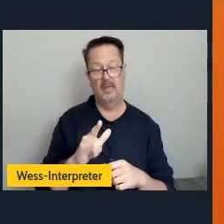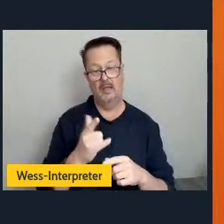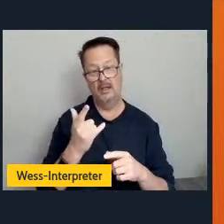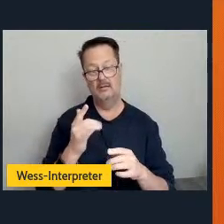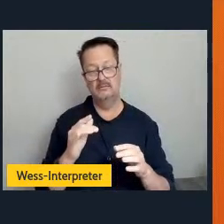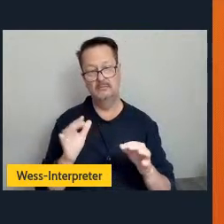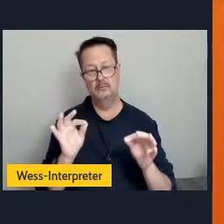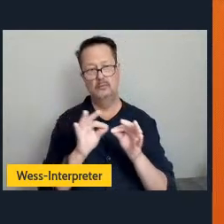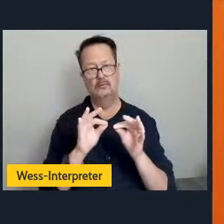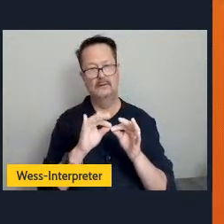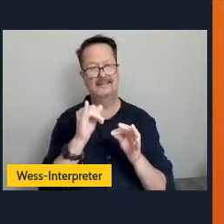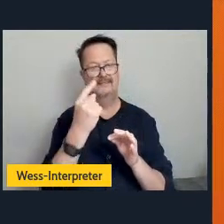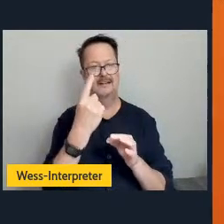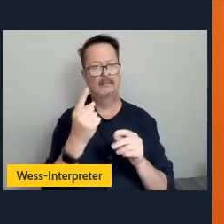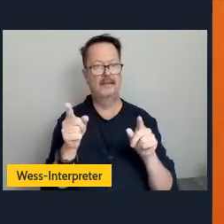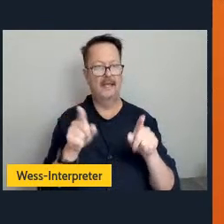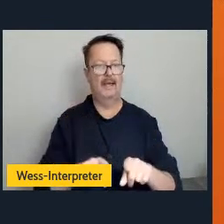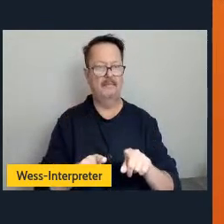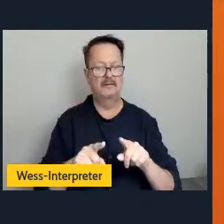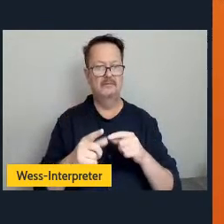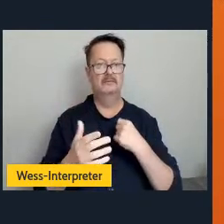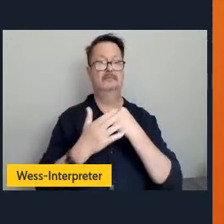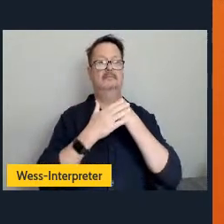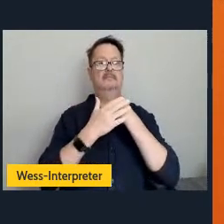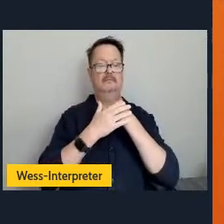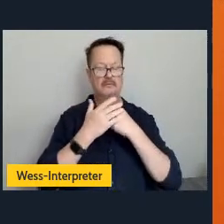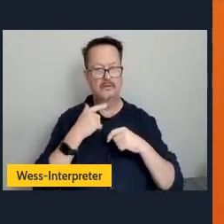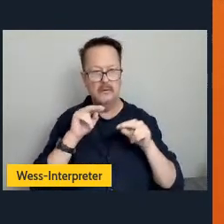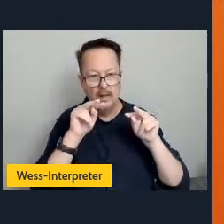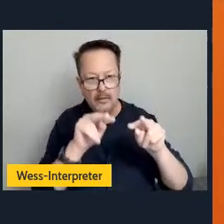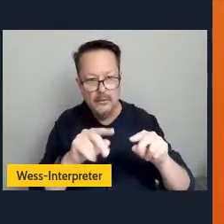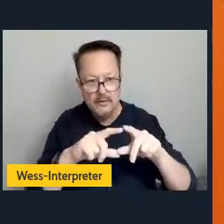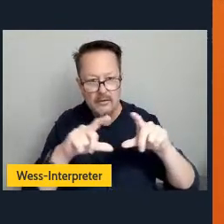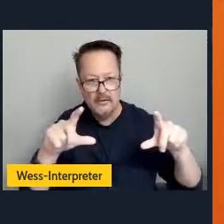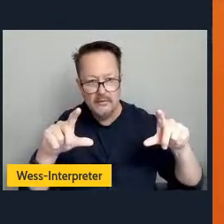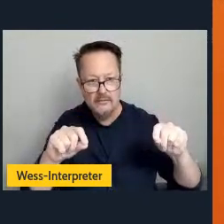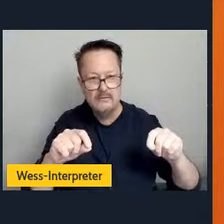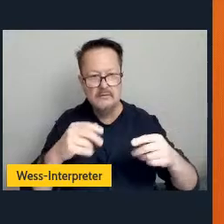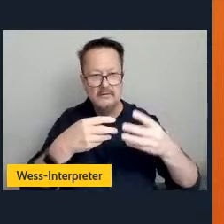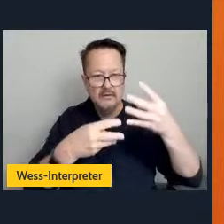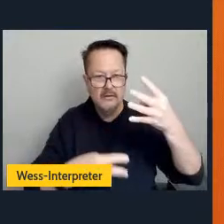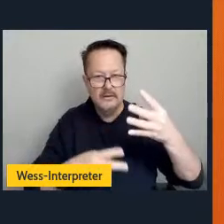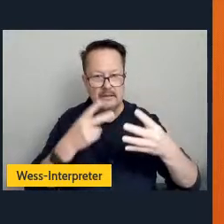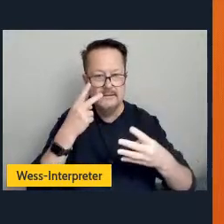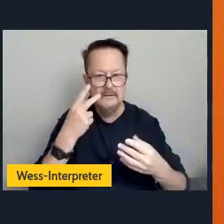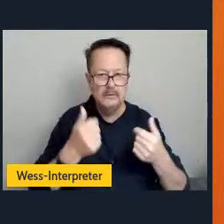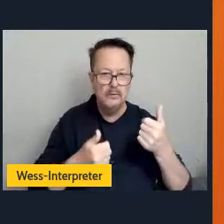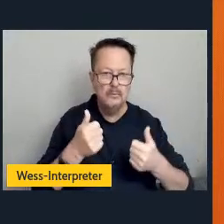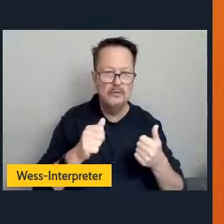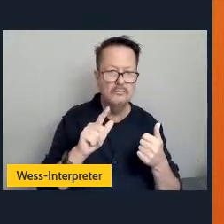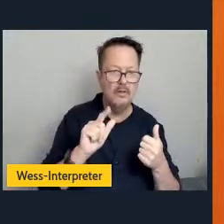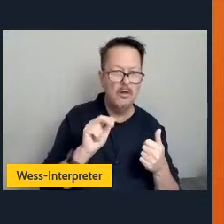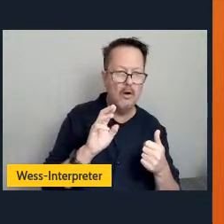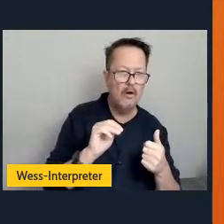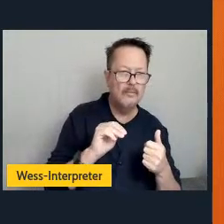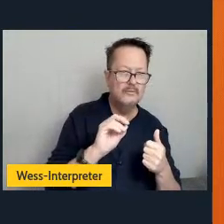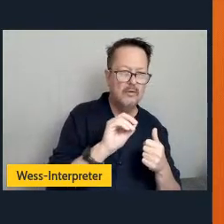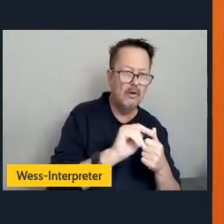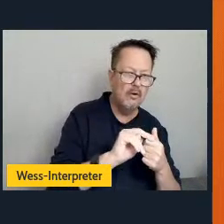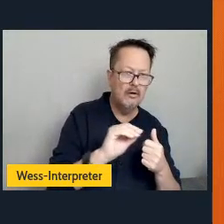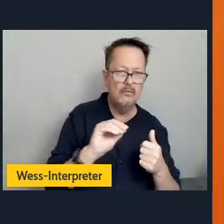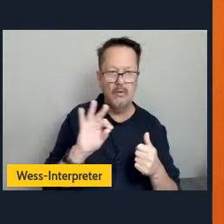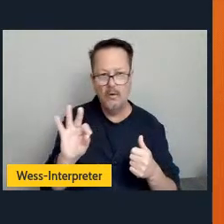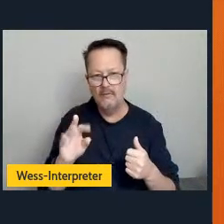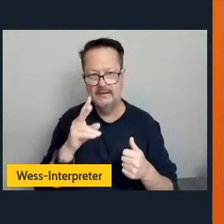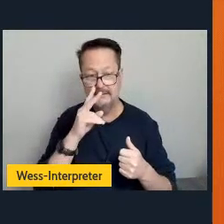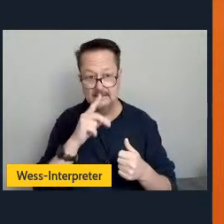when something happens, you can just take a look at this dashboard and see what alarms are on, what alarms are off, to see how bad it